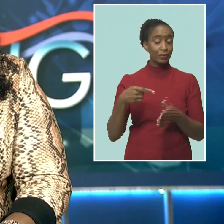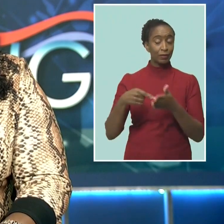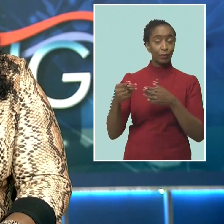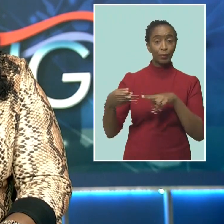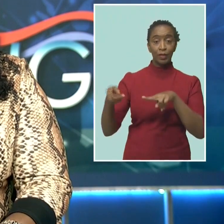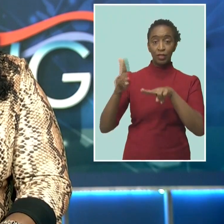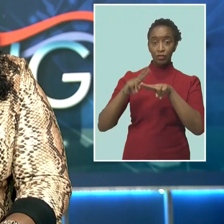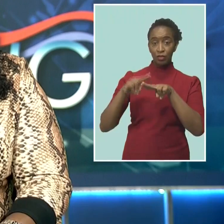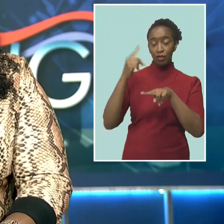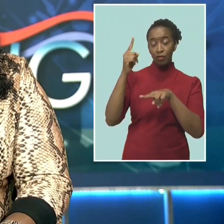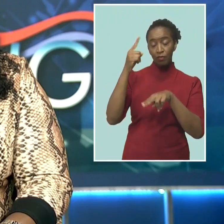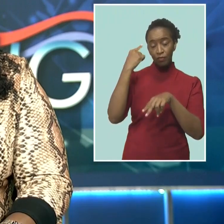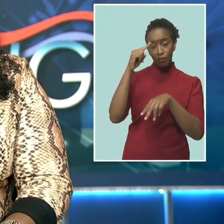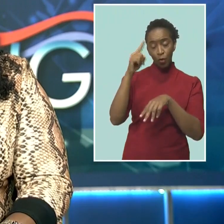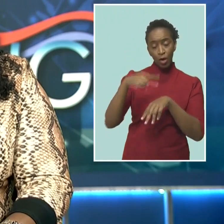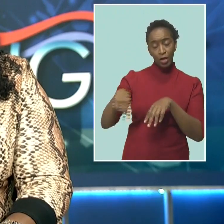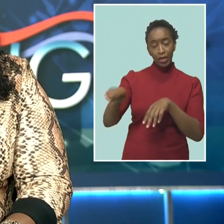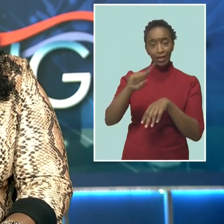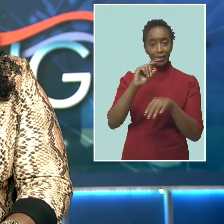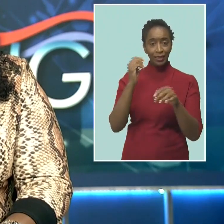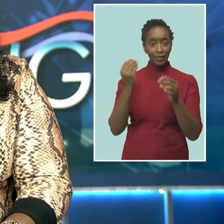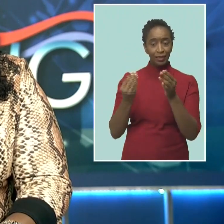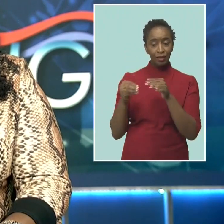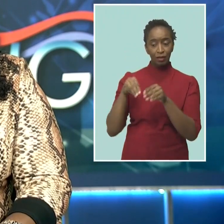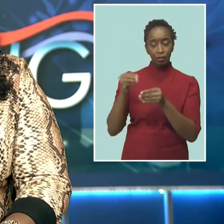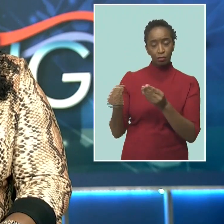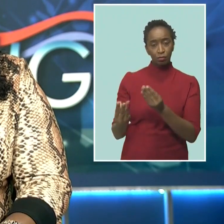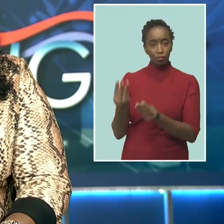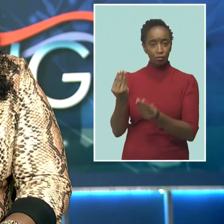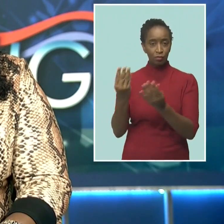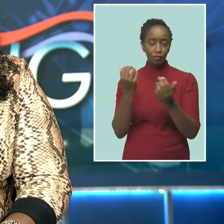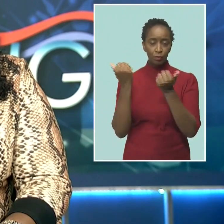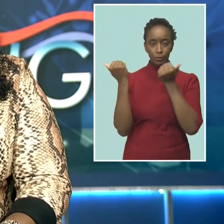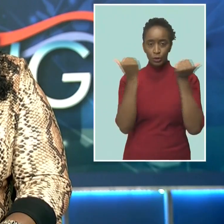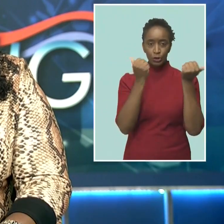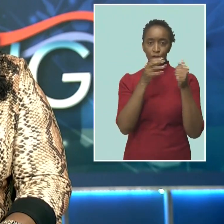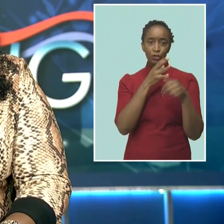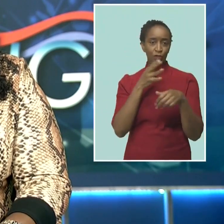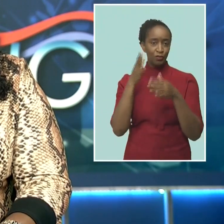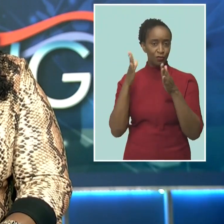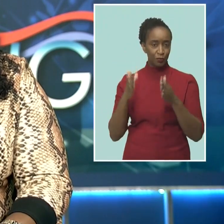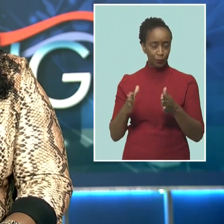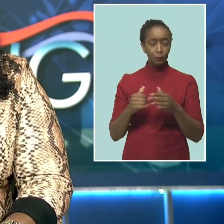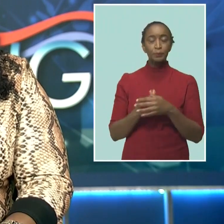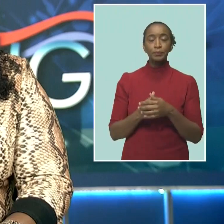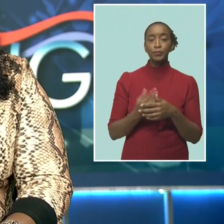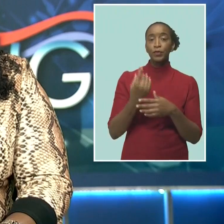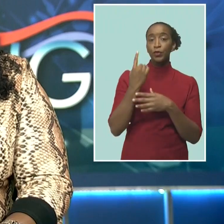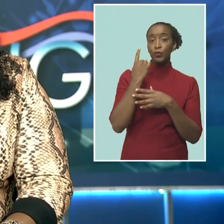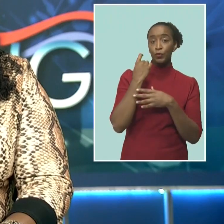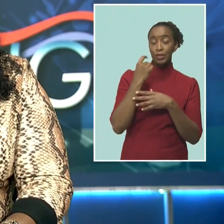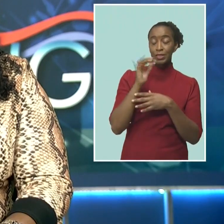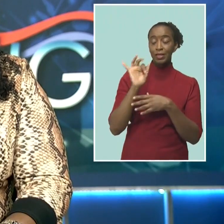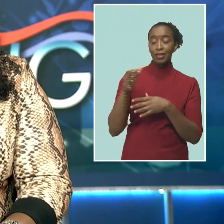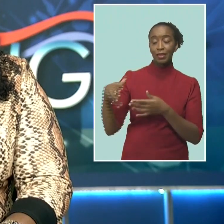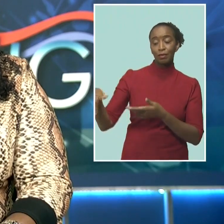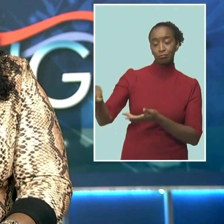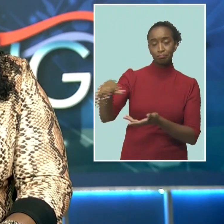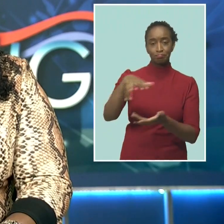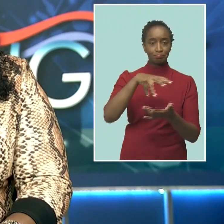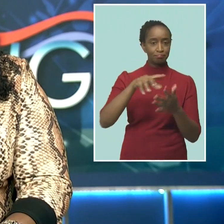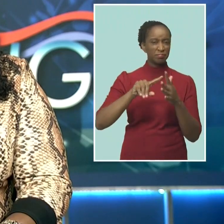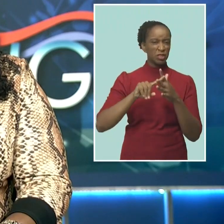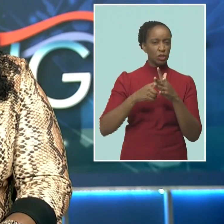farmers this year, giving them even more reasons to smile after Tuesday's crop start. Wendy Burke spoke with the chairman